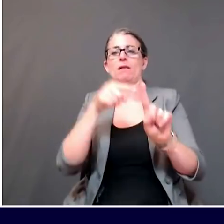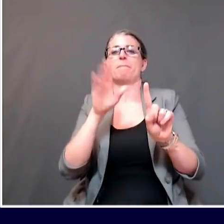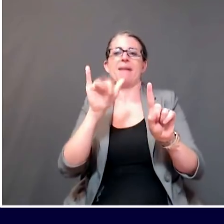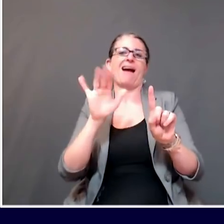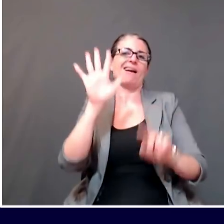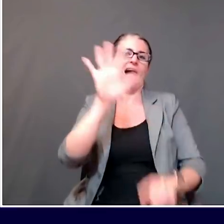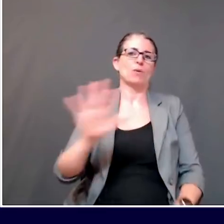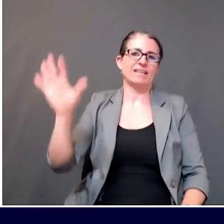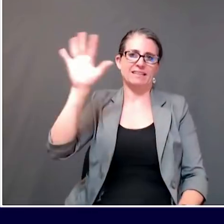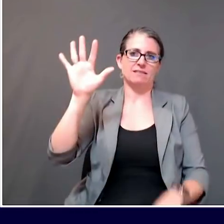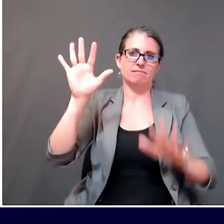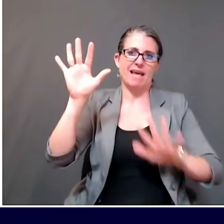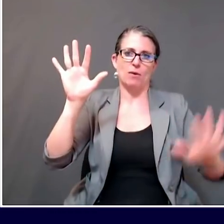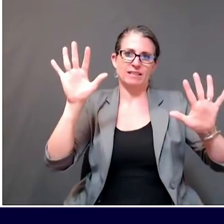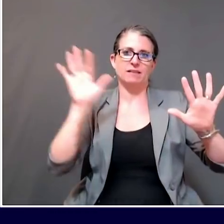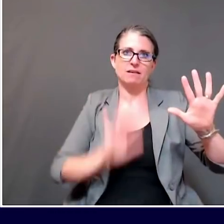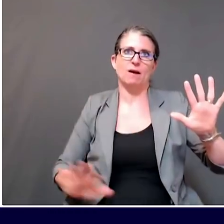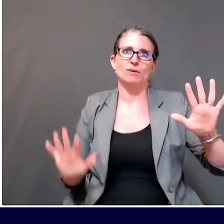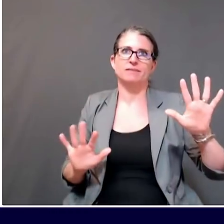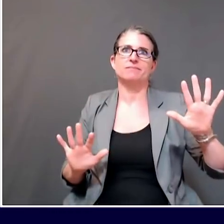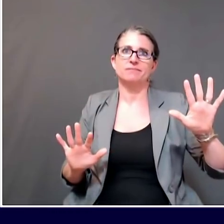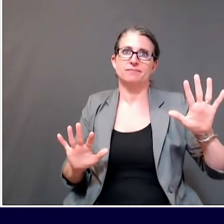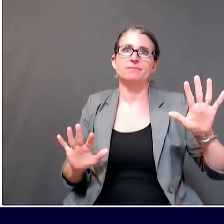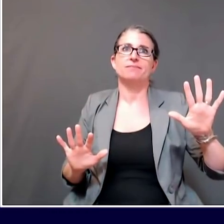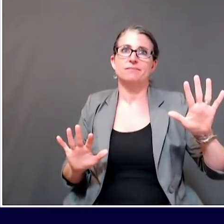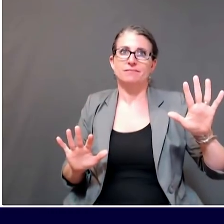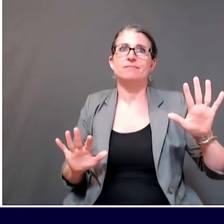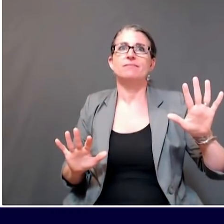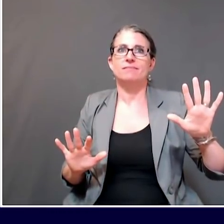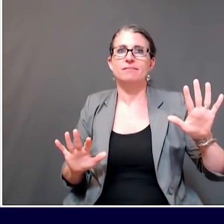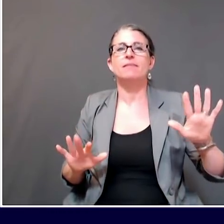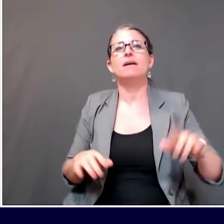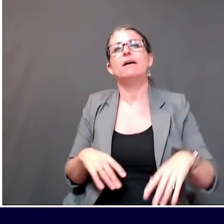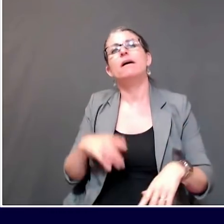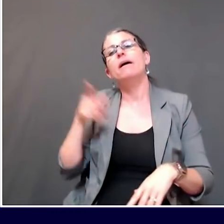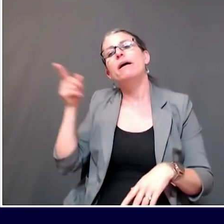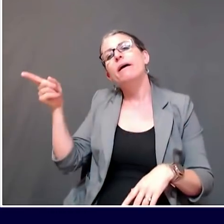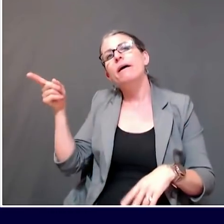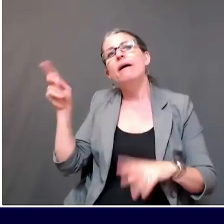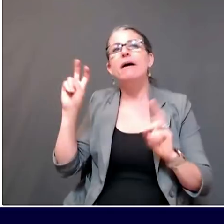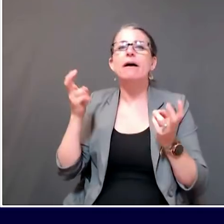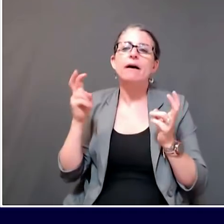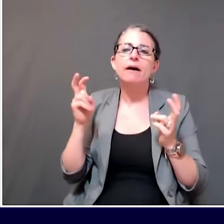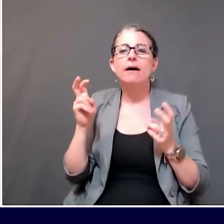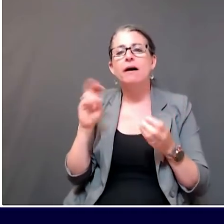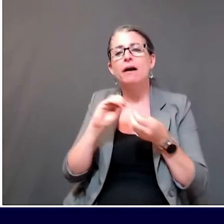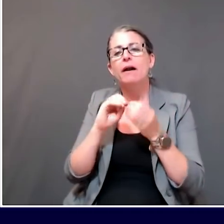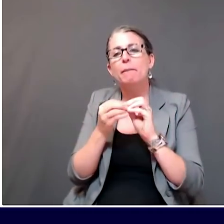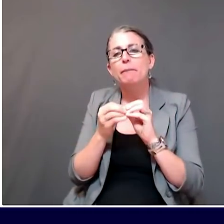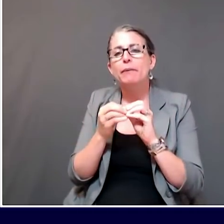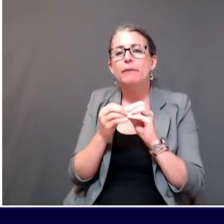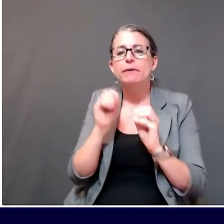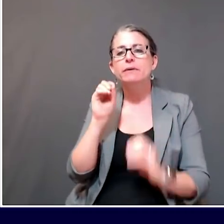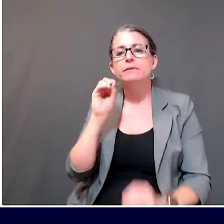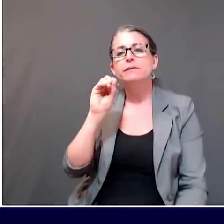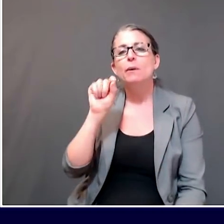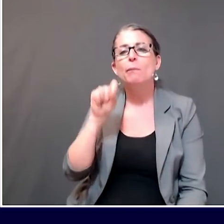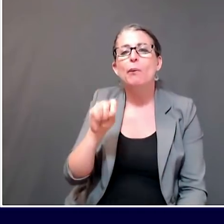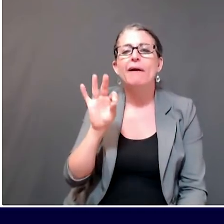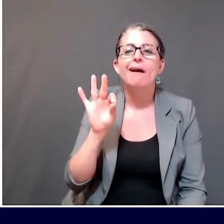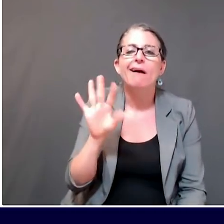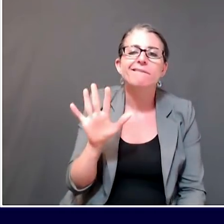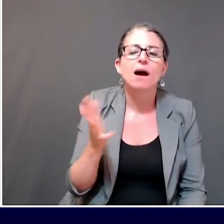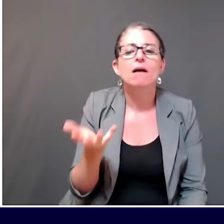can be useful for different purposes. We like to take a more holistic approach and not just look at one single number, but look